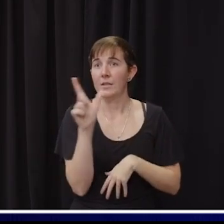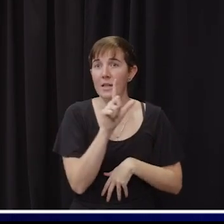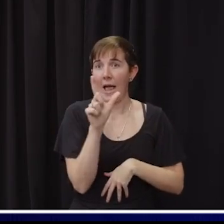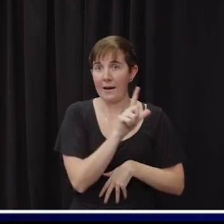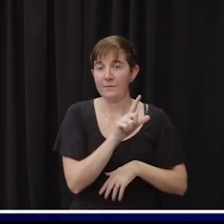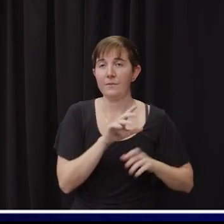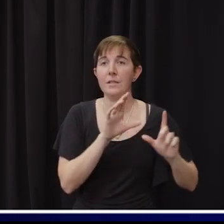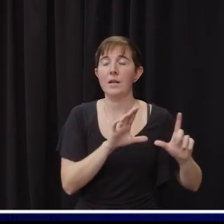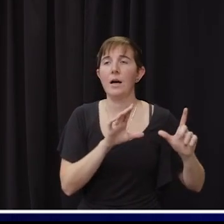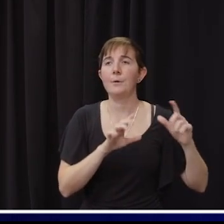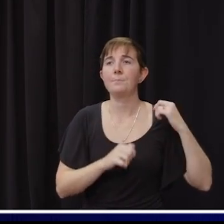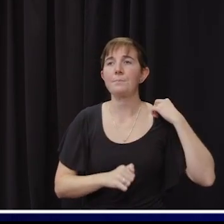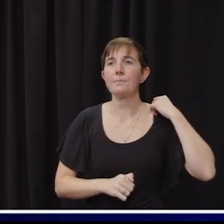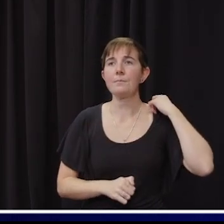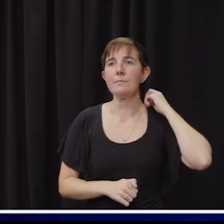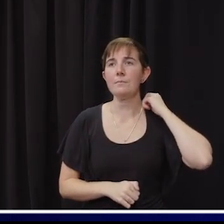is